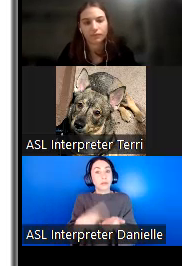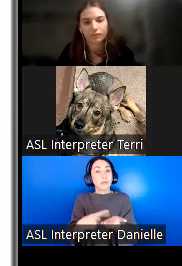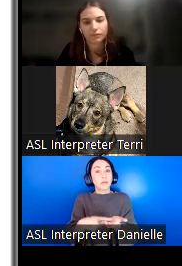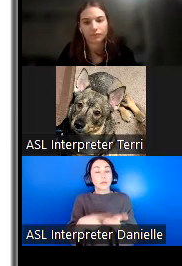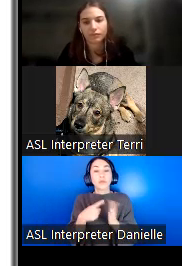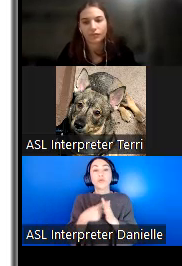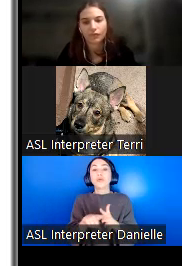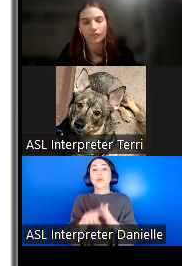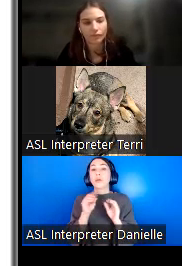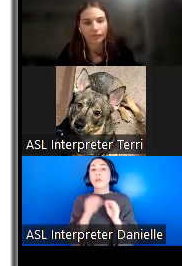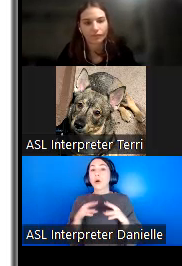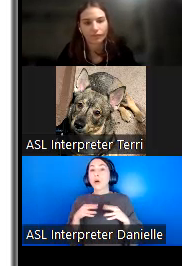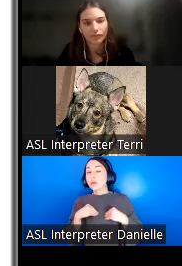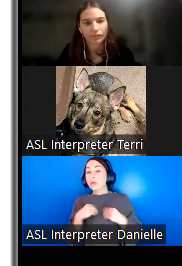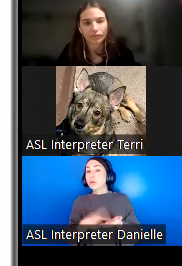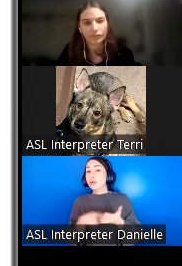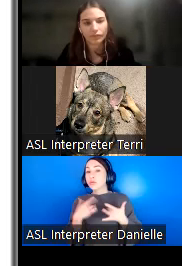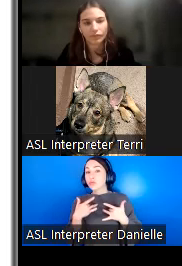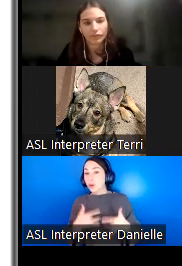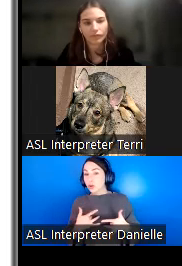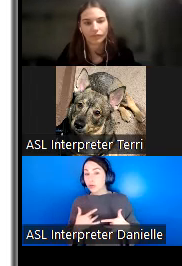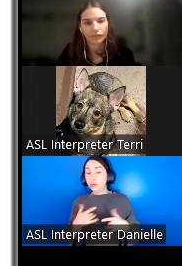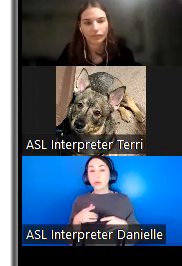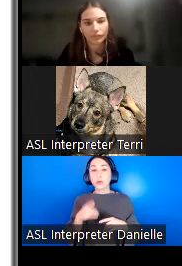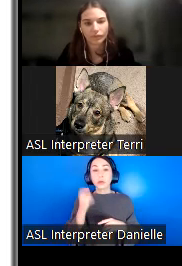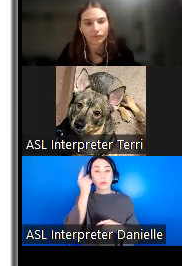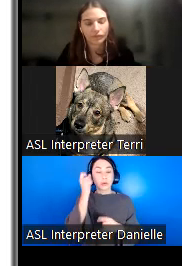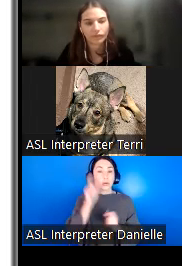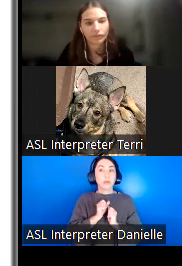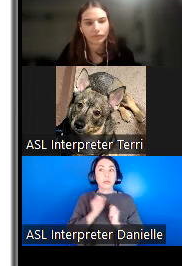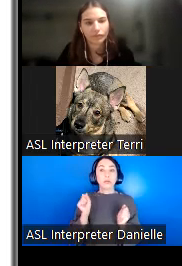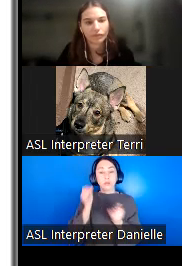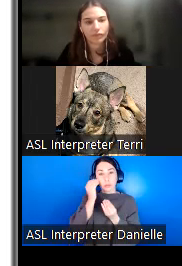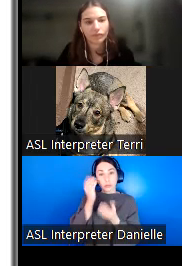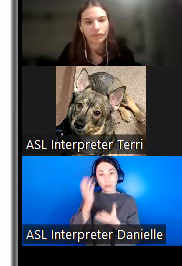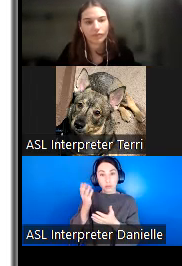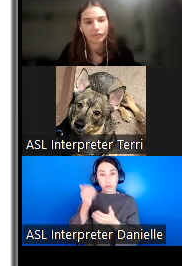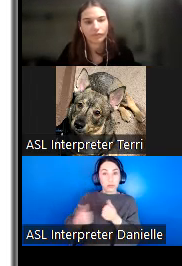able to talk about depression, but coming out and disclosing to your employer that